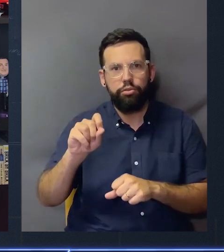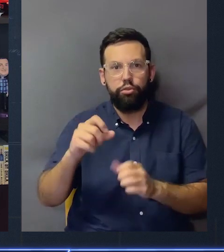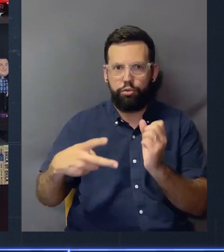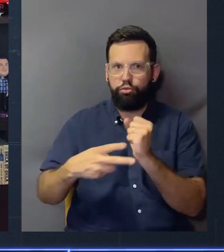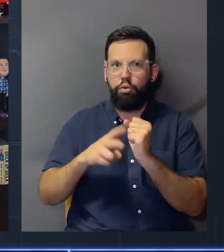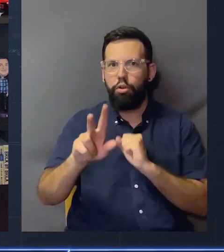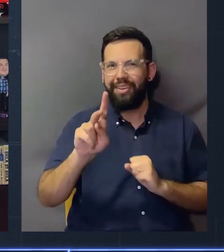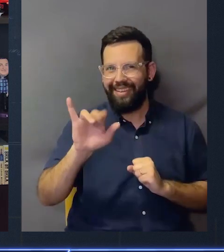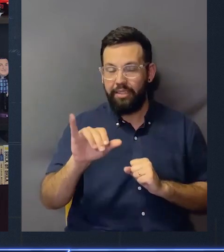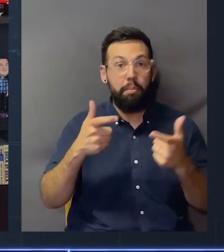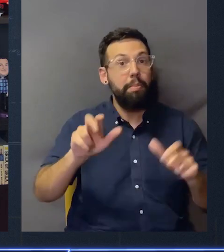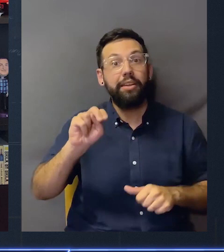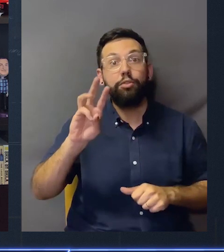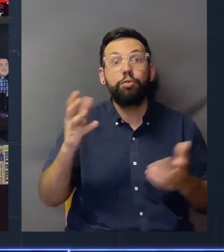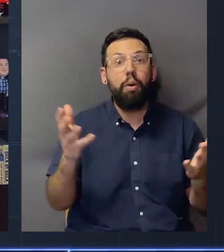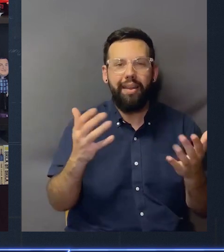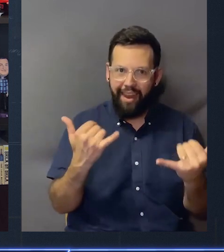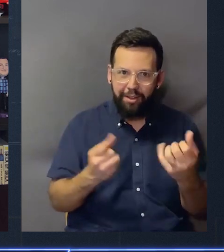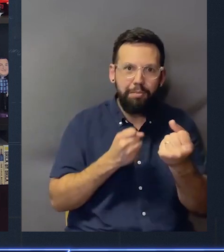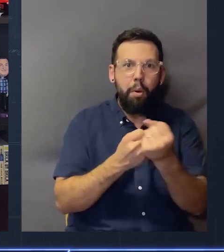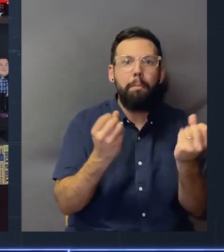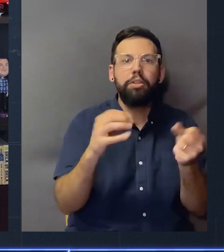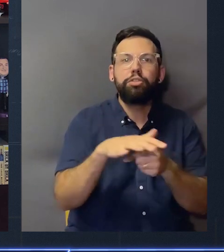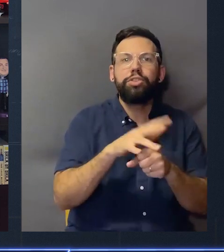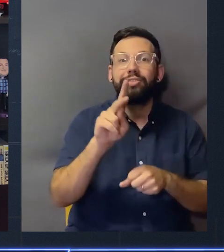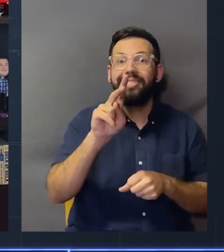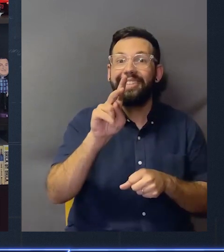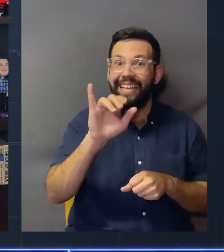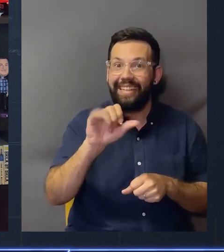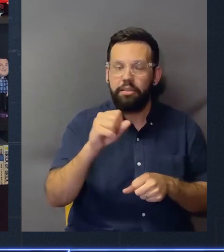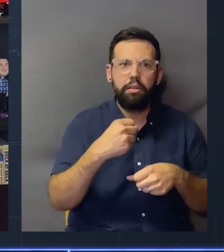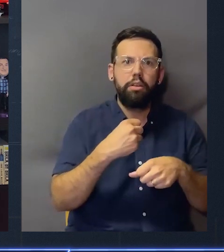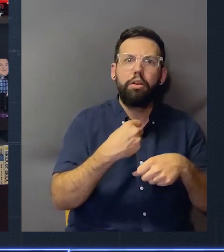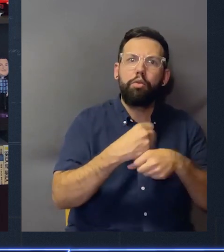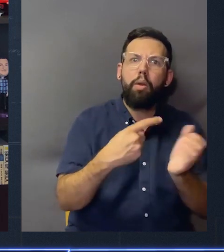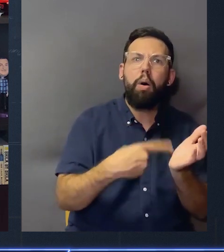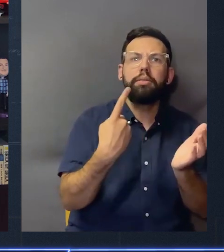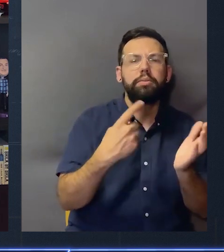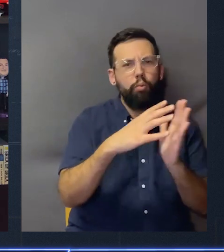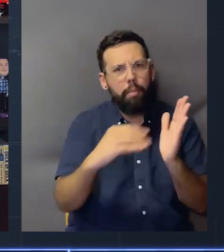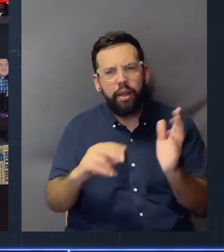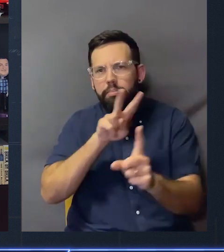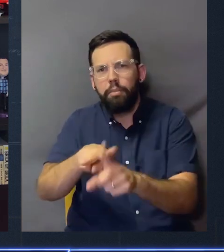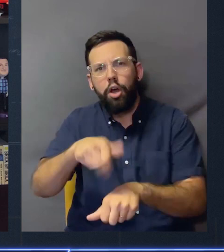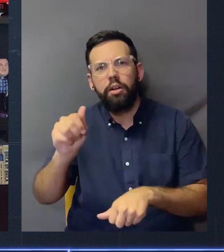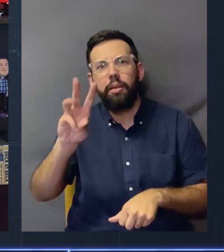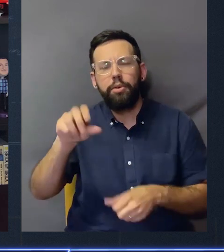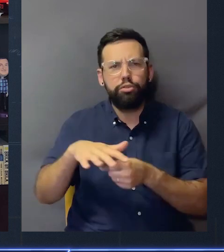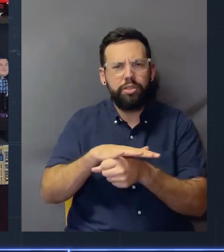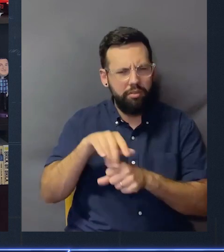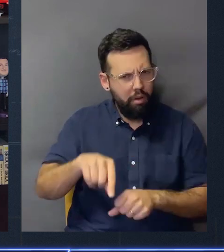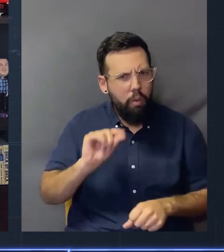multi-region keys. You can create them once, and then you can replicate them to other AWS regions. This is really cool because it's going to make it easier for you to